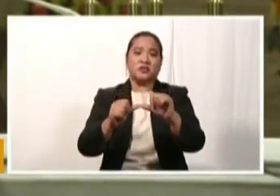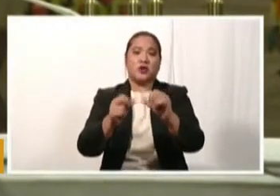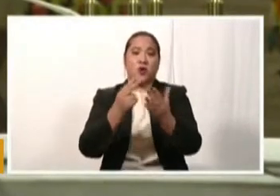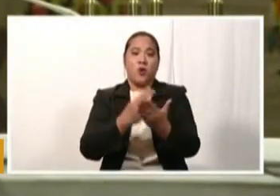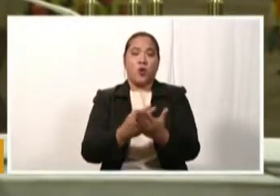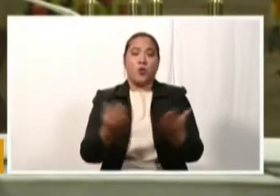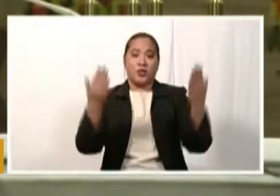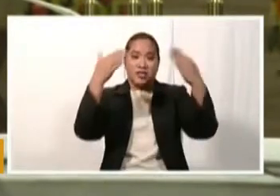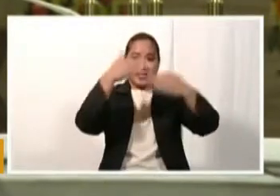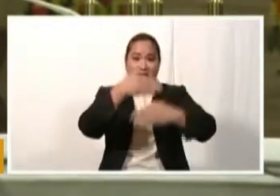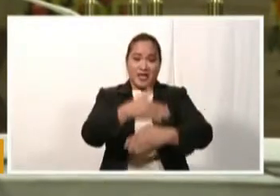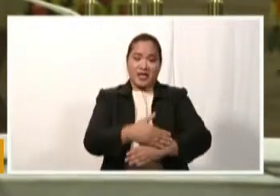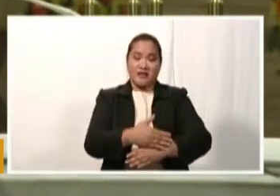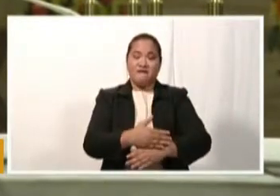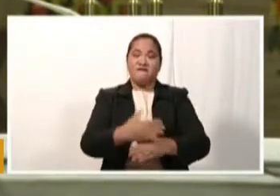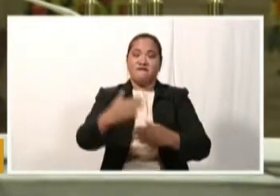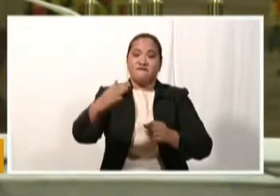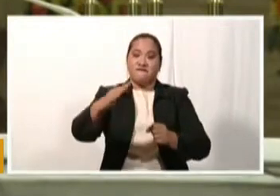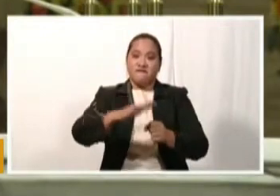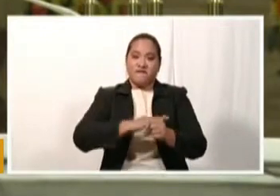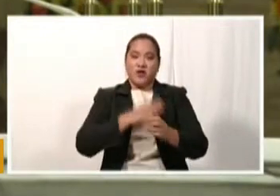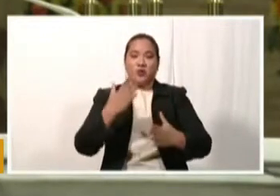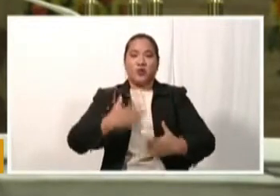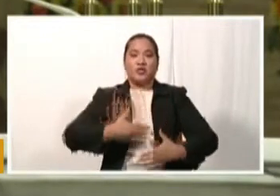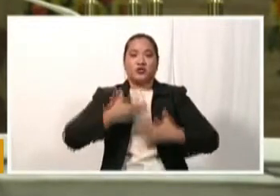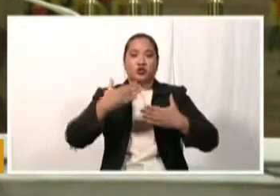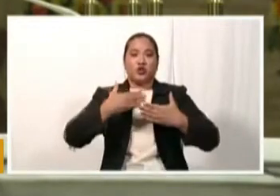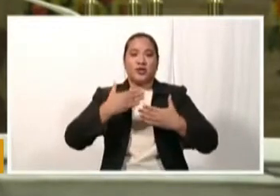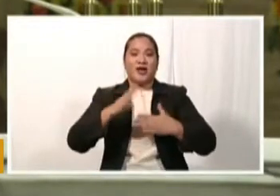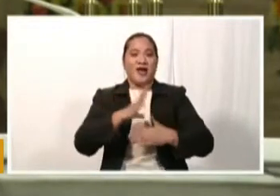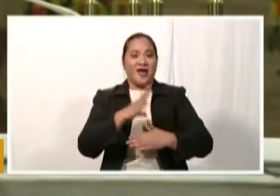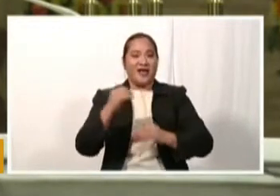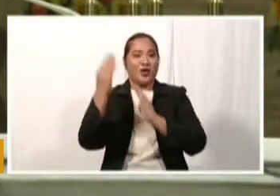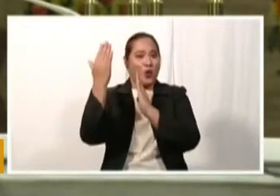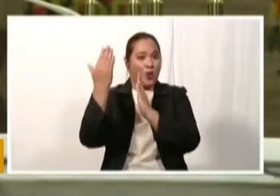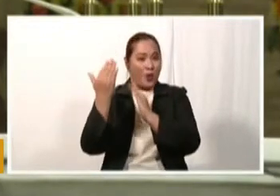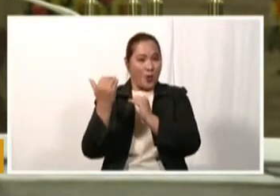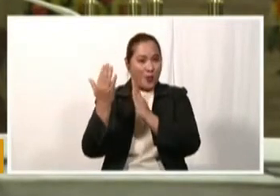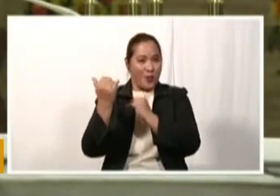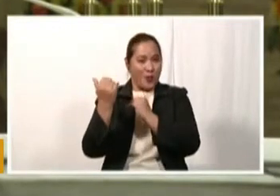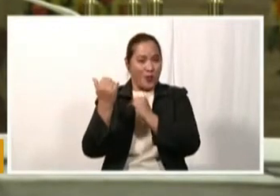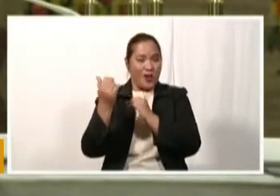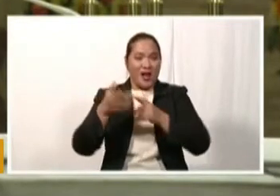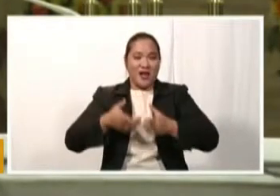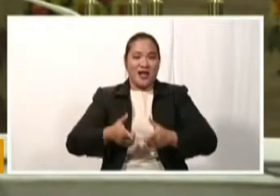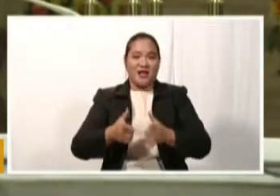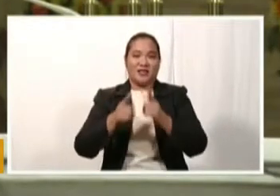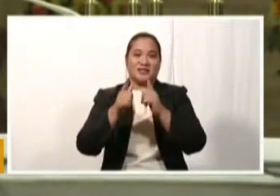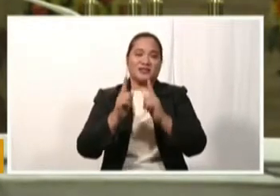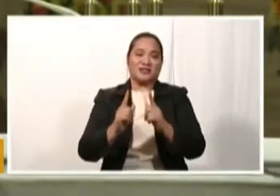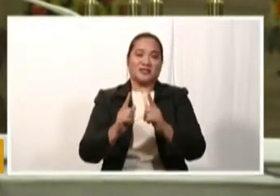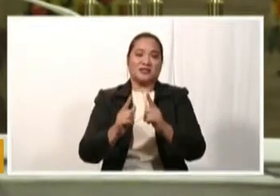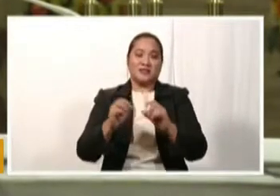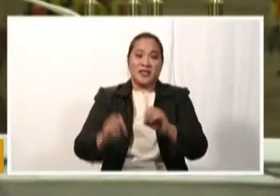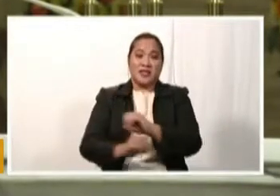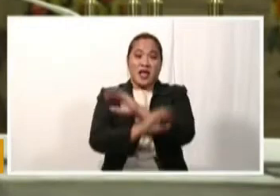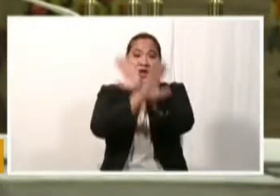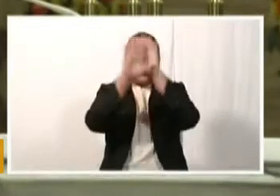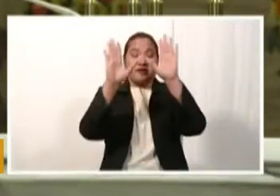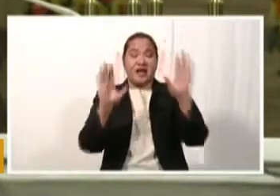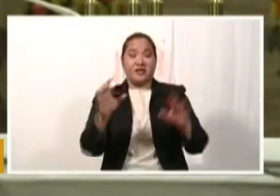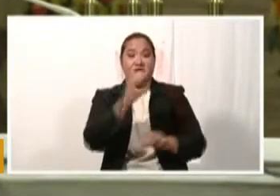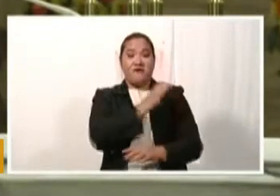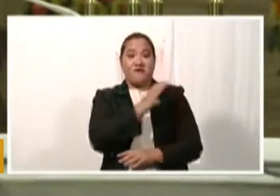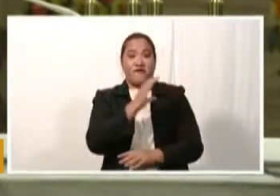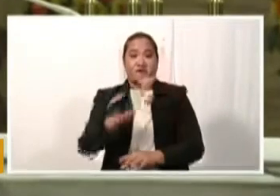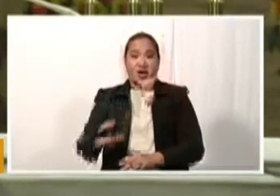night filled with joy and hope, and let us be the light of